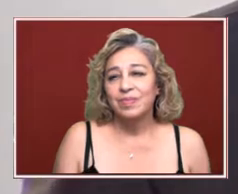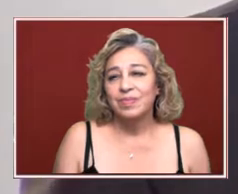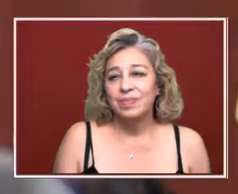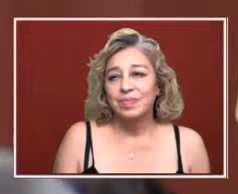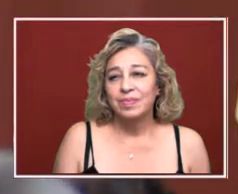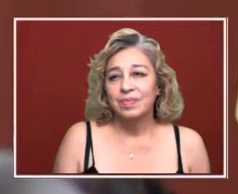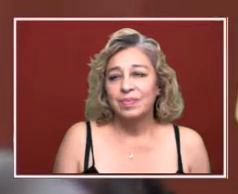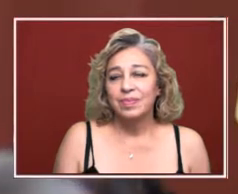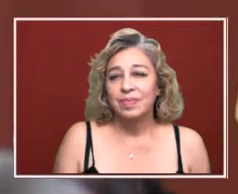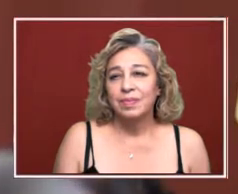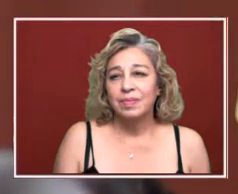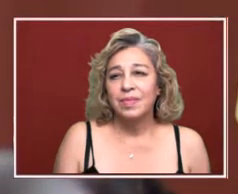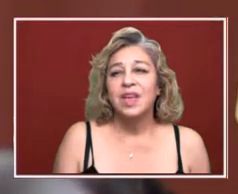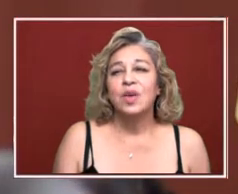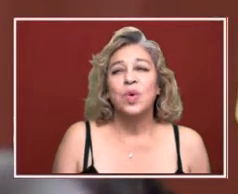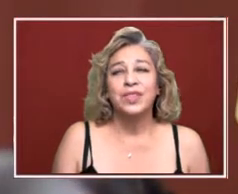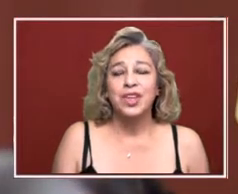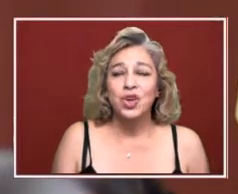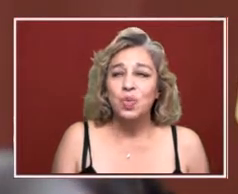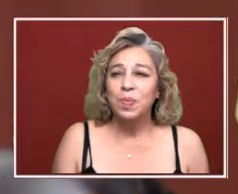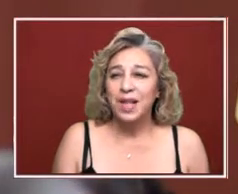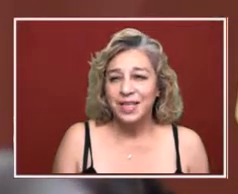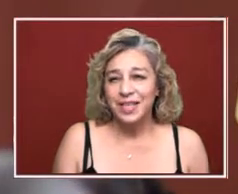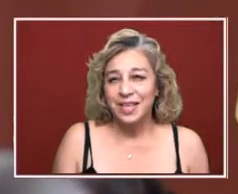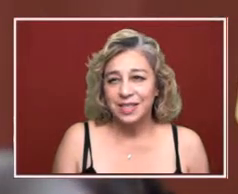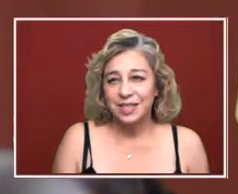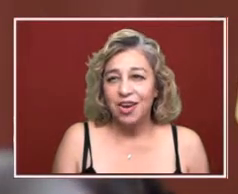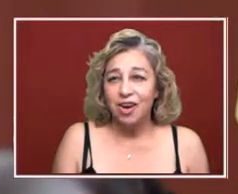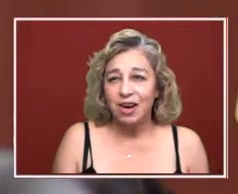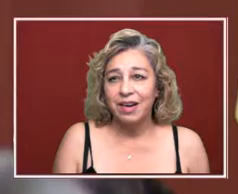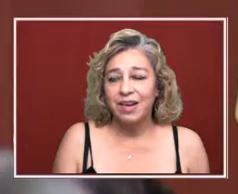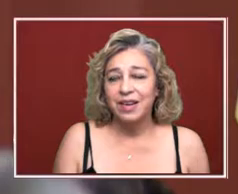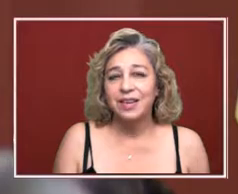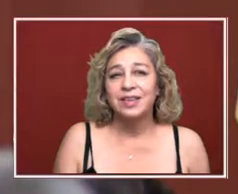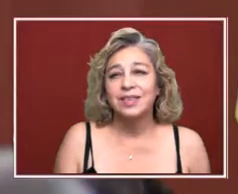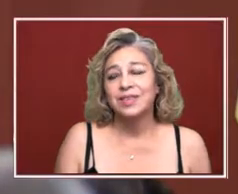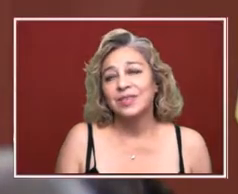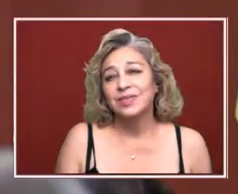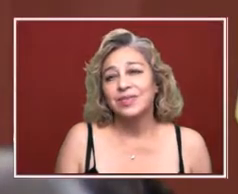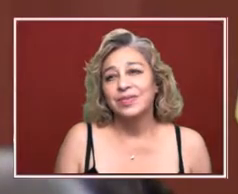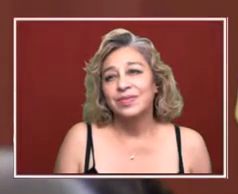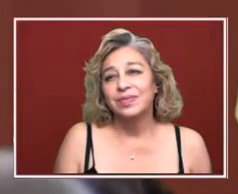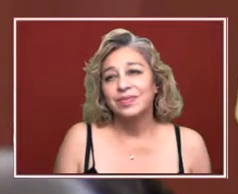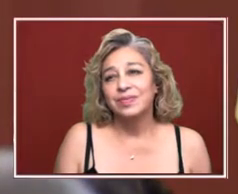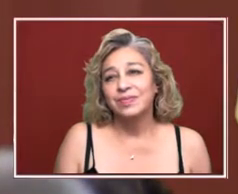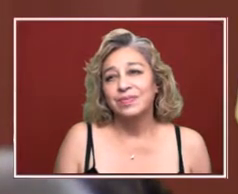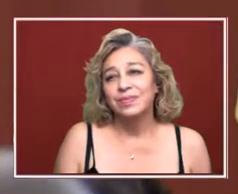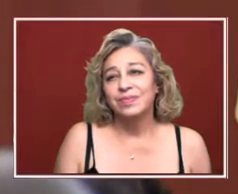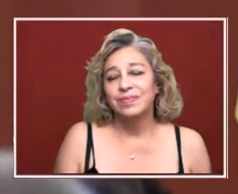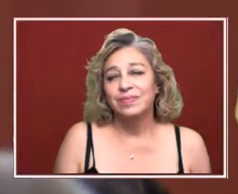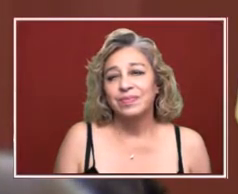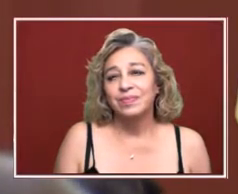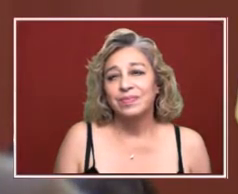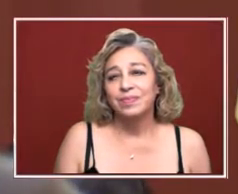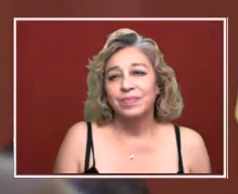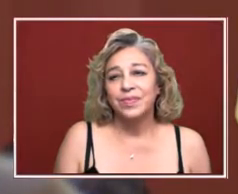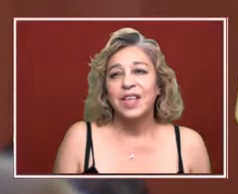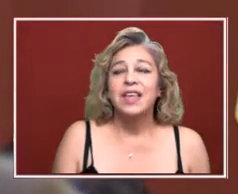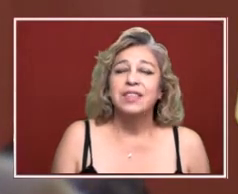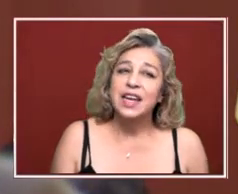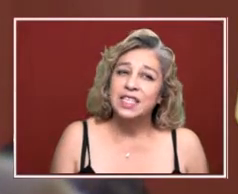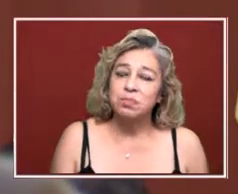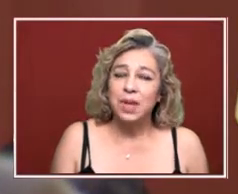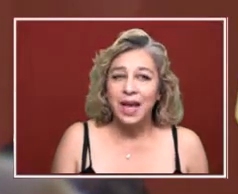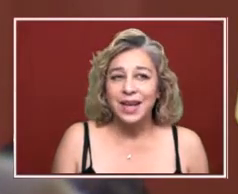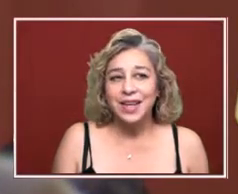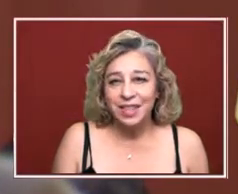la nueva política? What the new politics are. Que se aplica en el país.